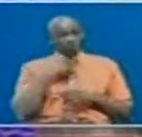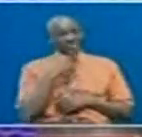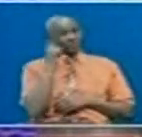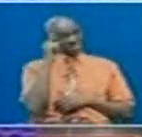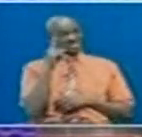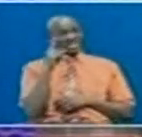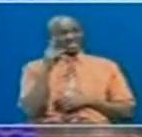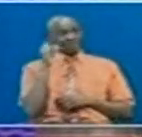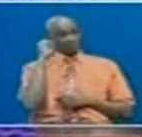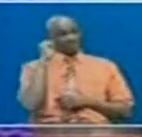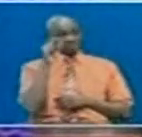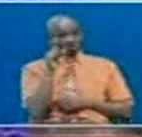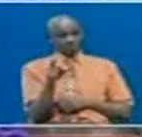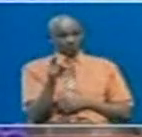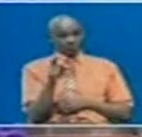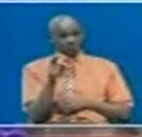politics of